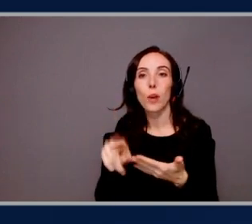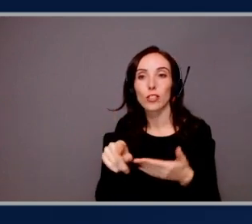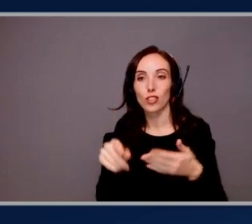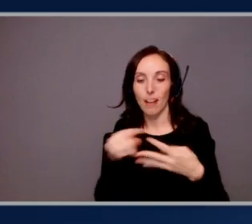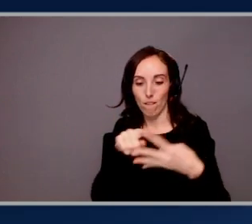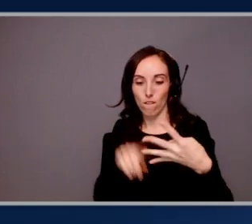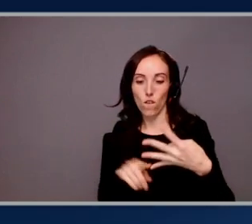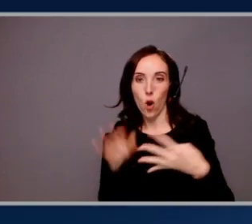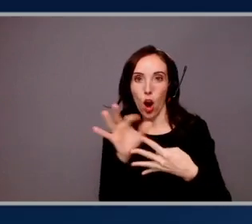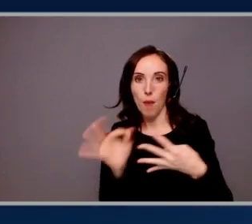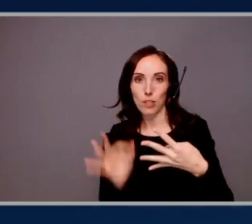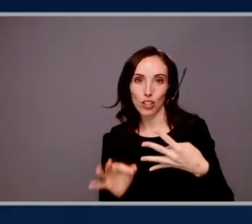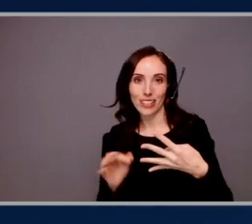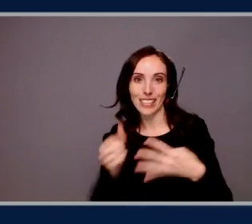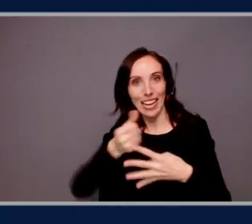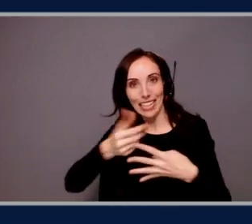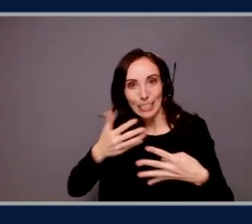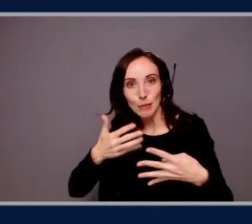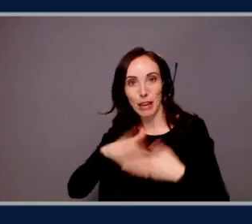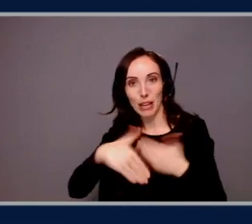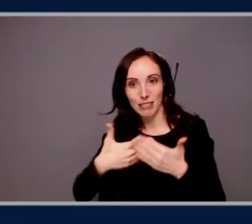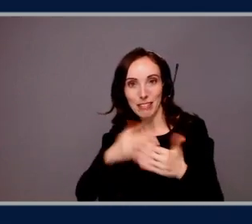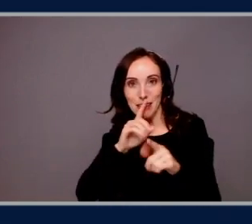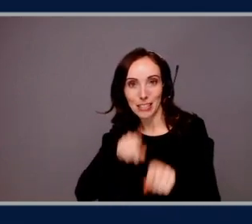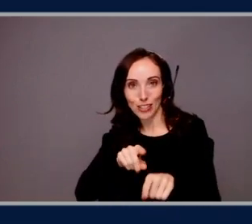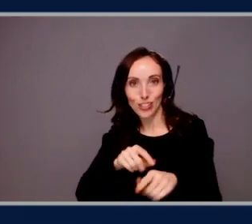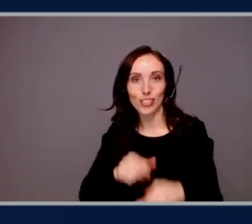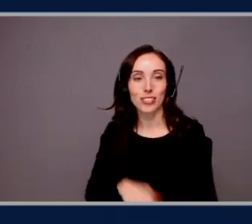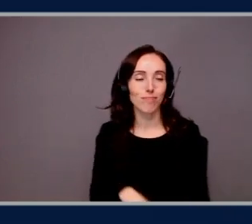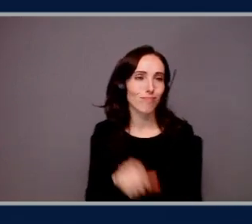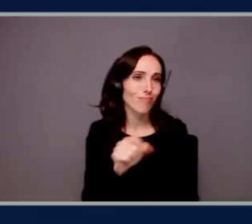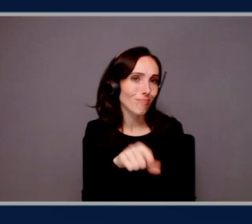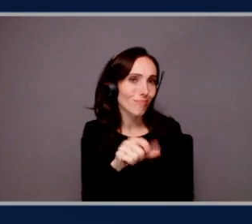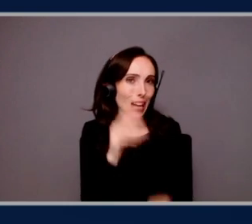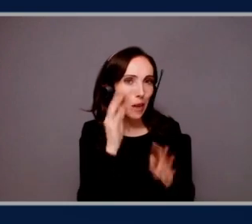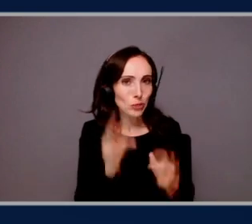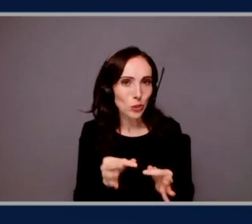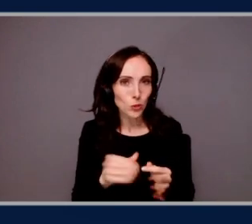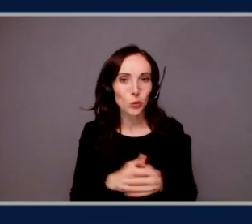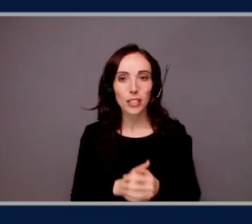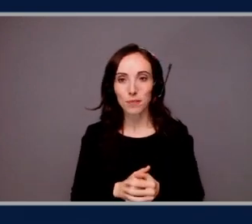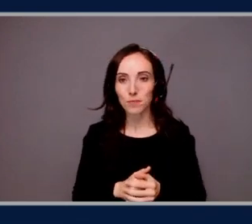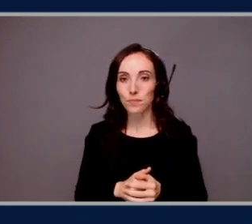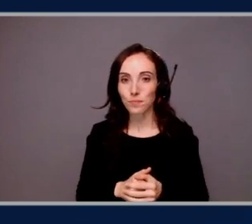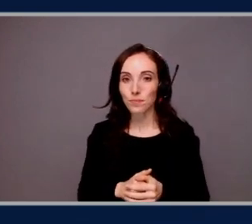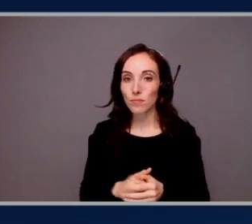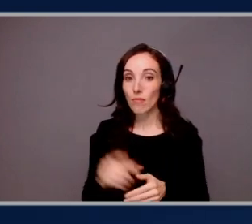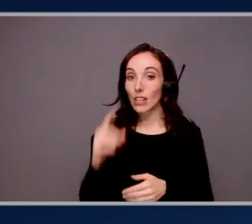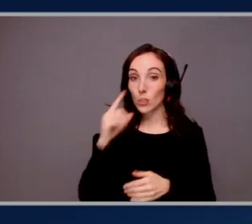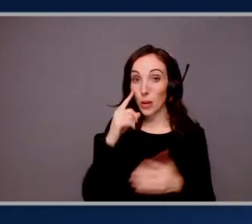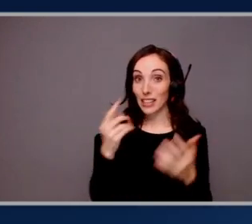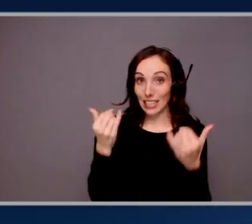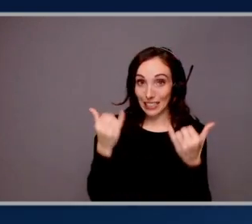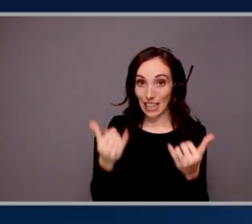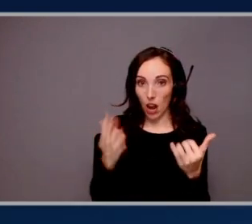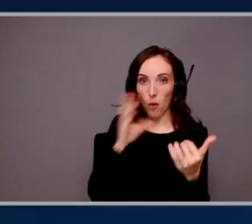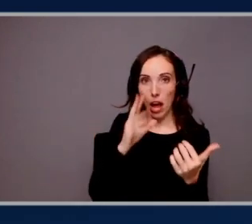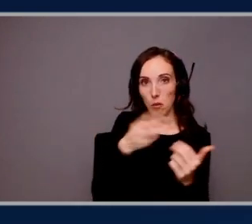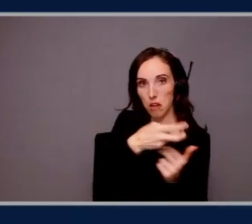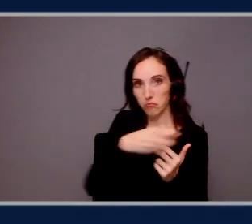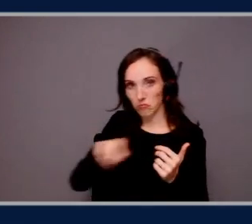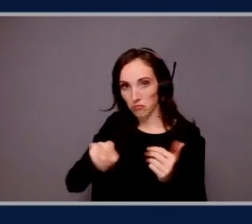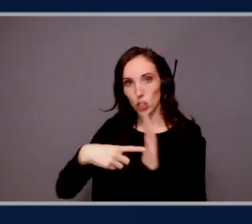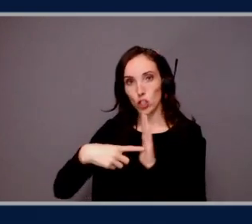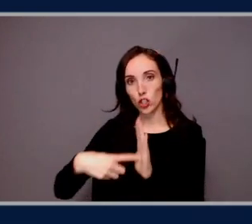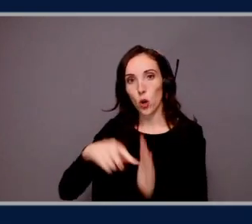options and then explain the answer. Yeah. Yep. So, Absolutely. So I think now I'm going to switch to the Slack integration